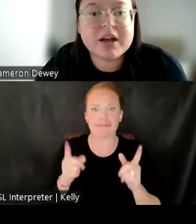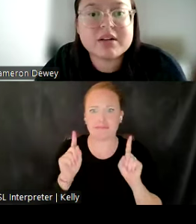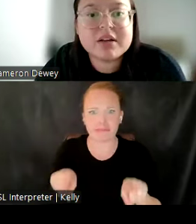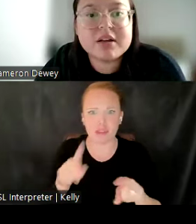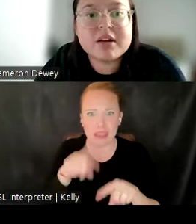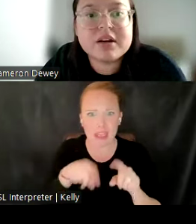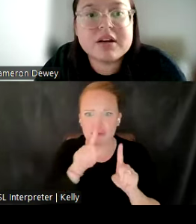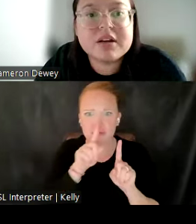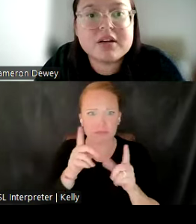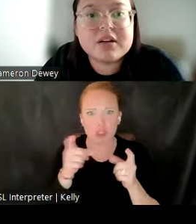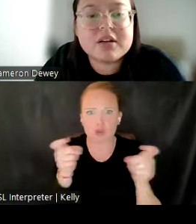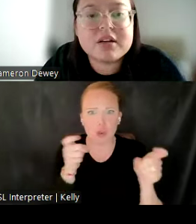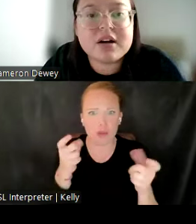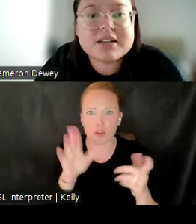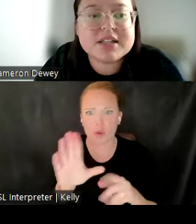remember that.